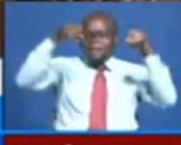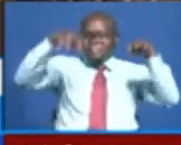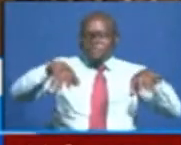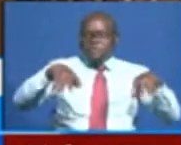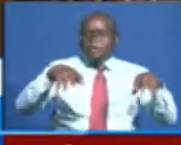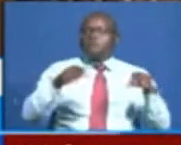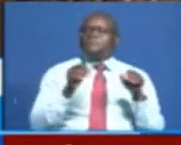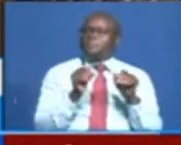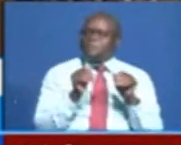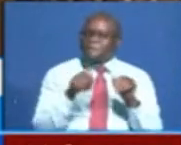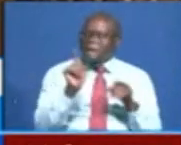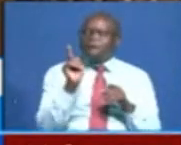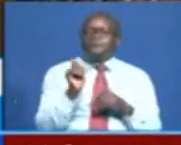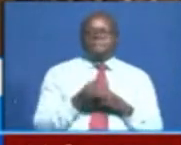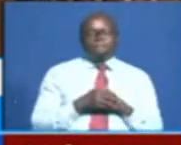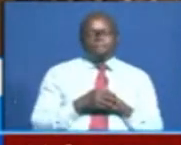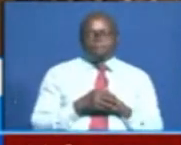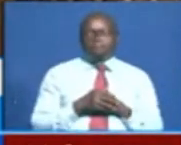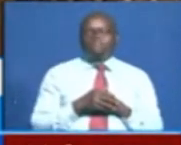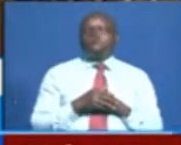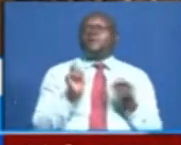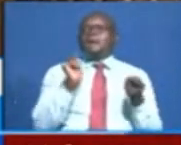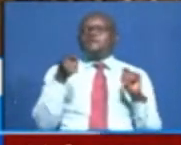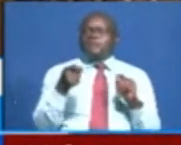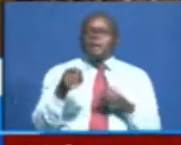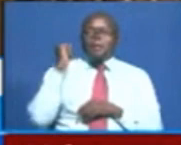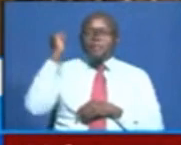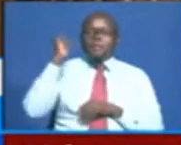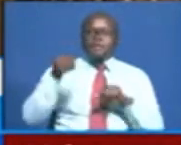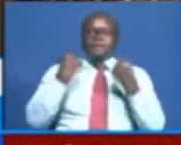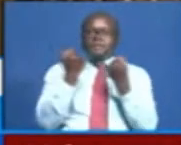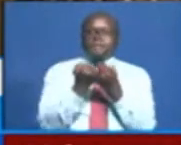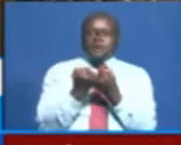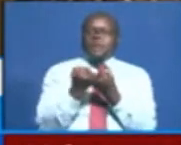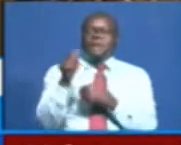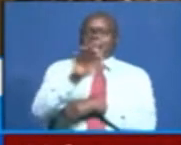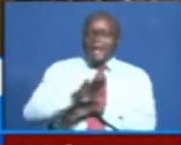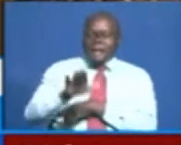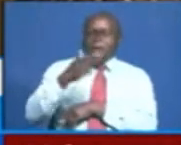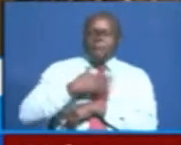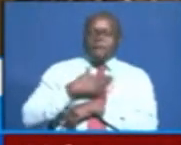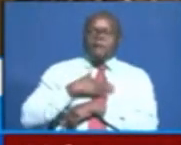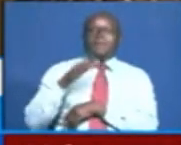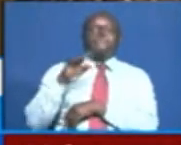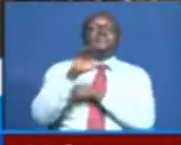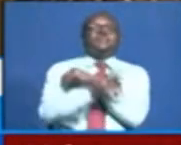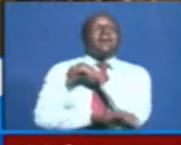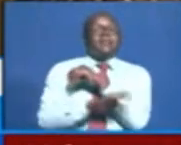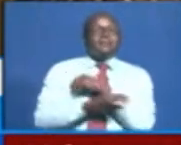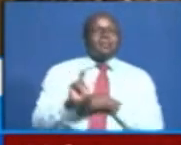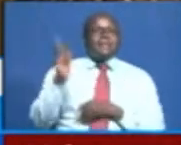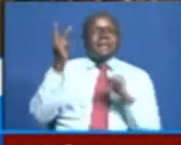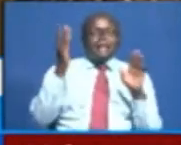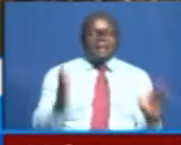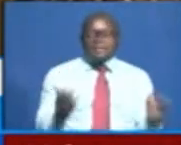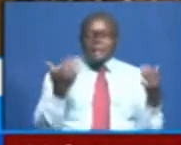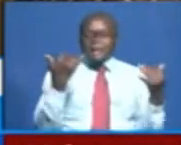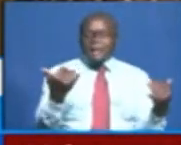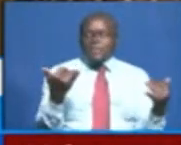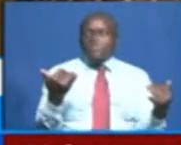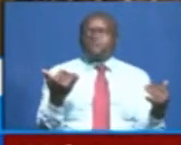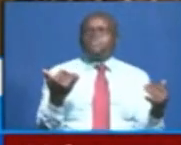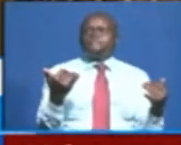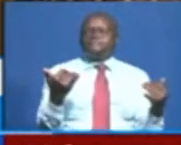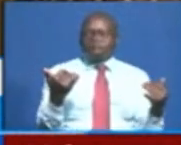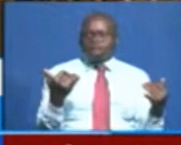dramatically altered the political and socio-economic fabric of our country. Kenyans are currently reeling